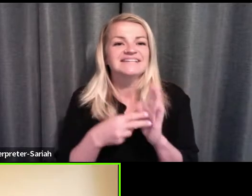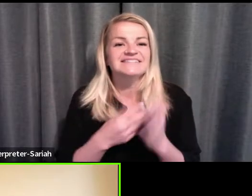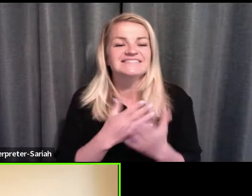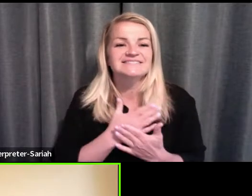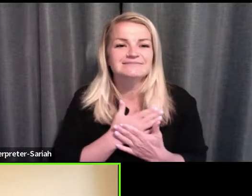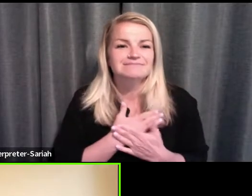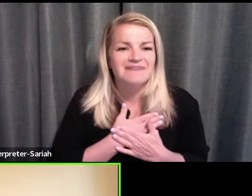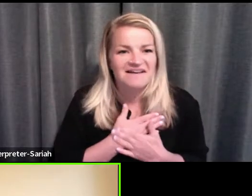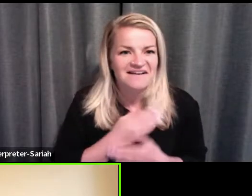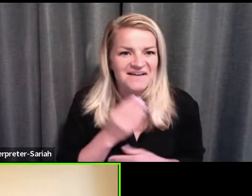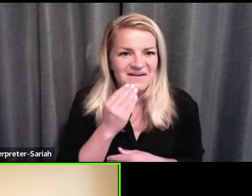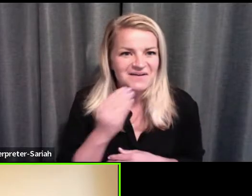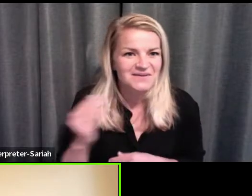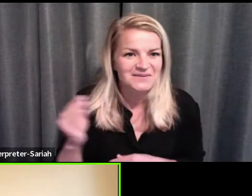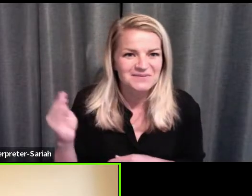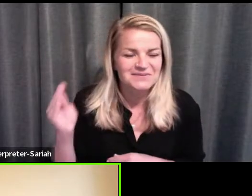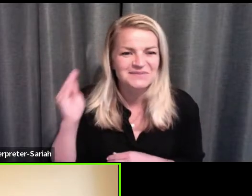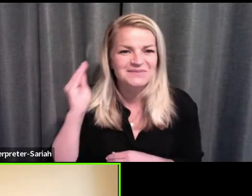home,